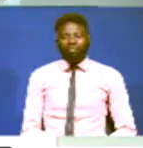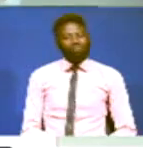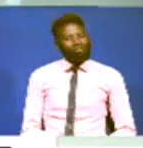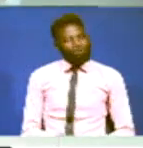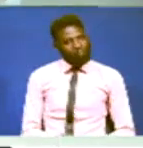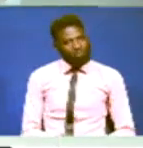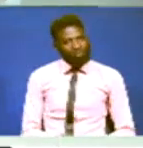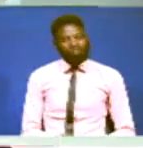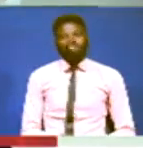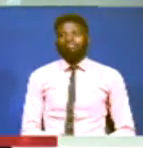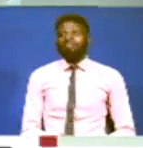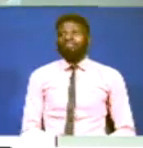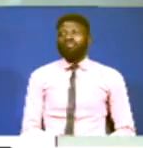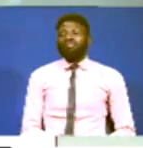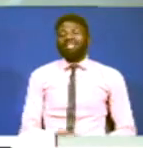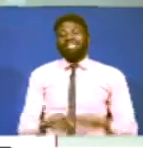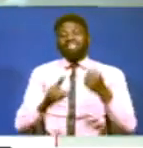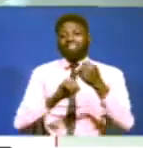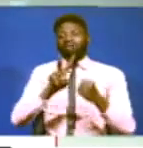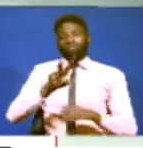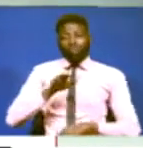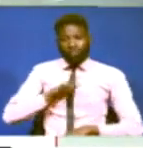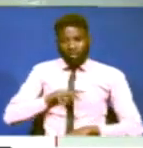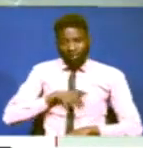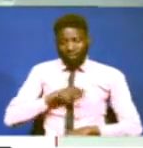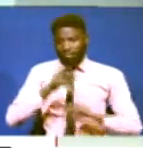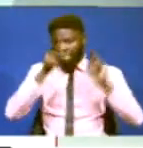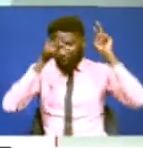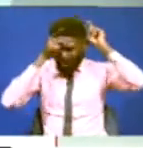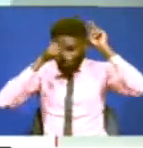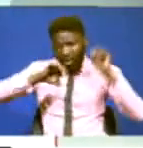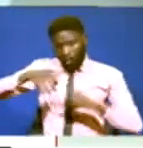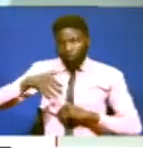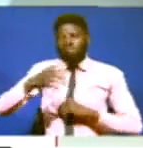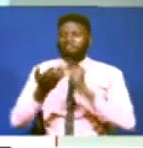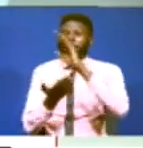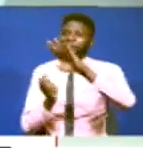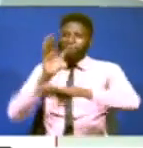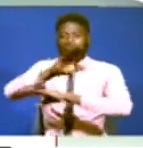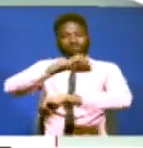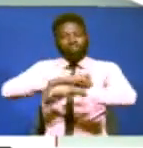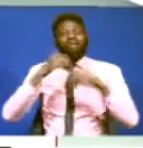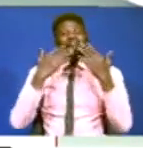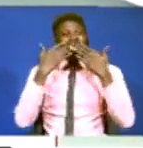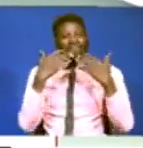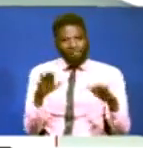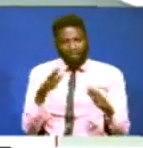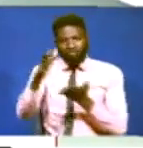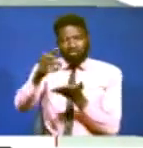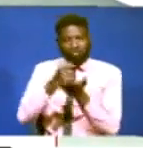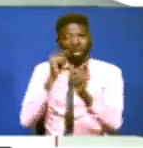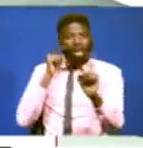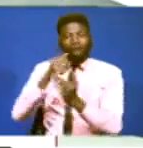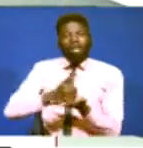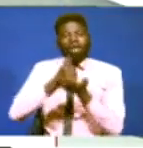All right, 60 teen mothers in Kakamega County have been re-enrolled back to school to assist the girls to achieve their dreams through